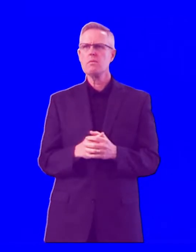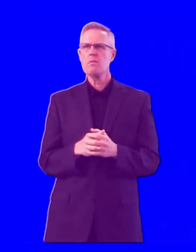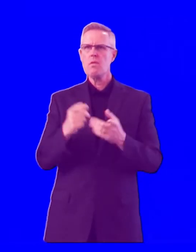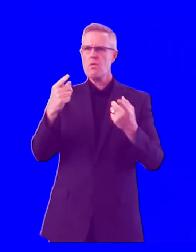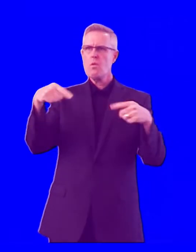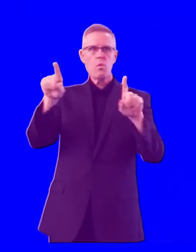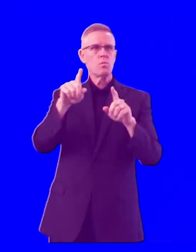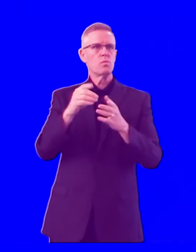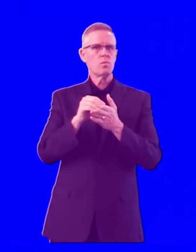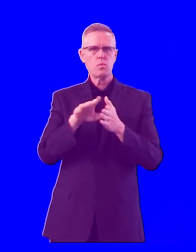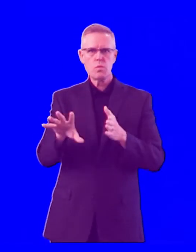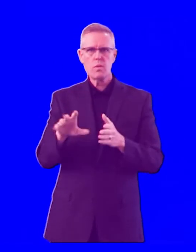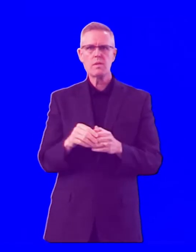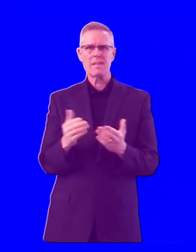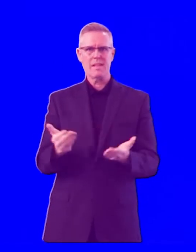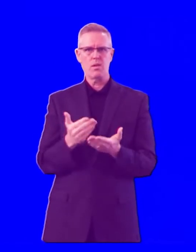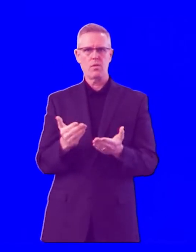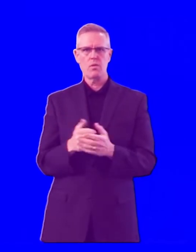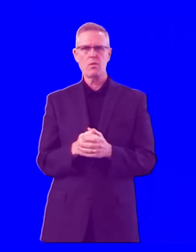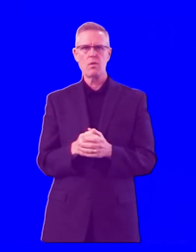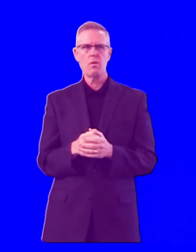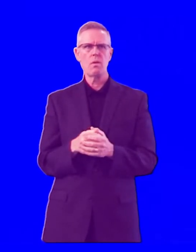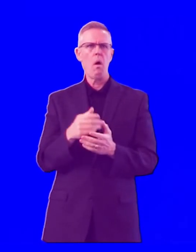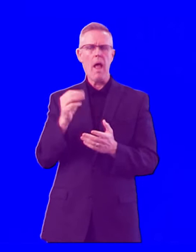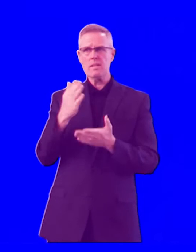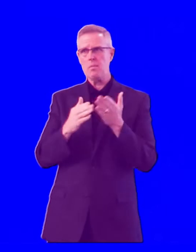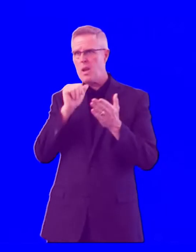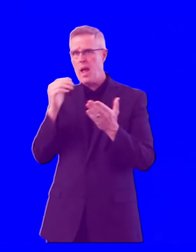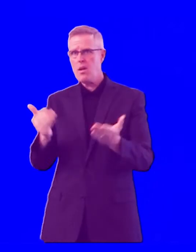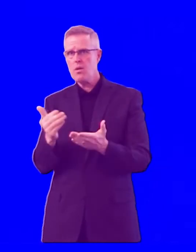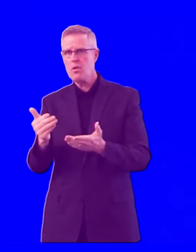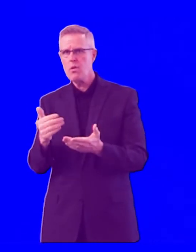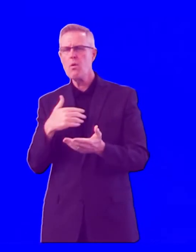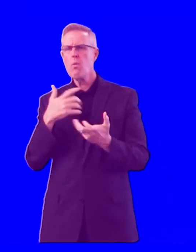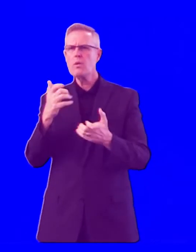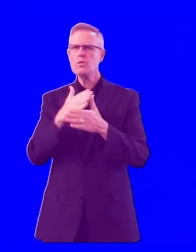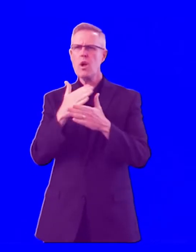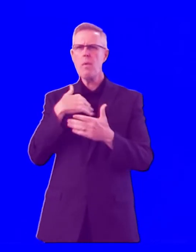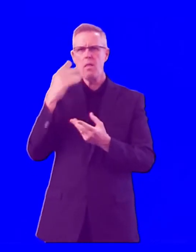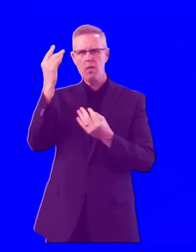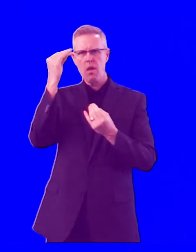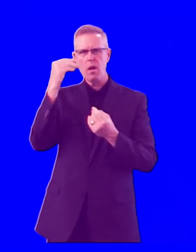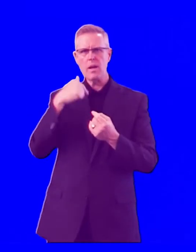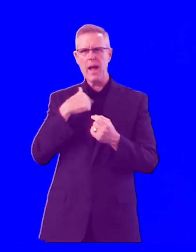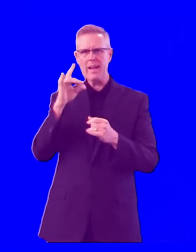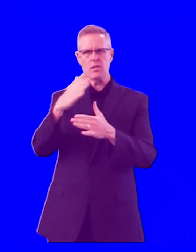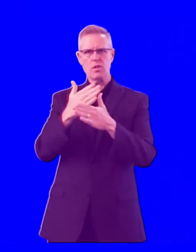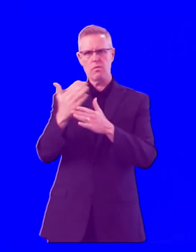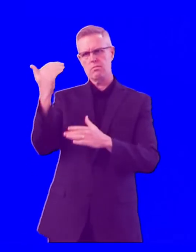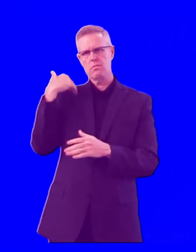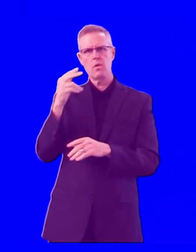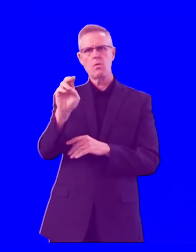for those students, the students that are here, for those of you that were not here, I wanted to share some of the thoughts that I presented back